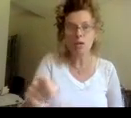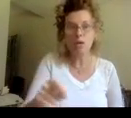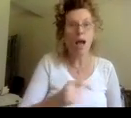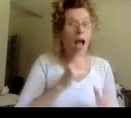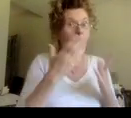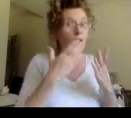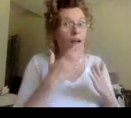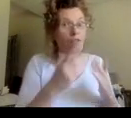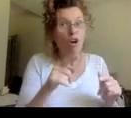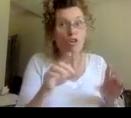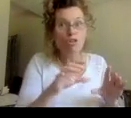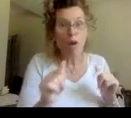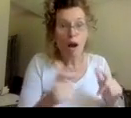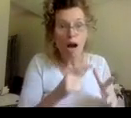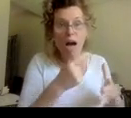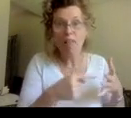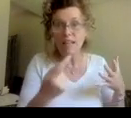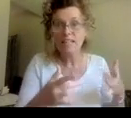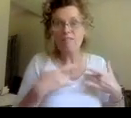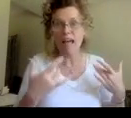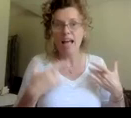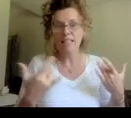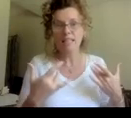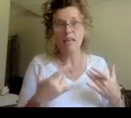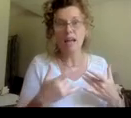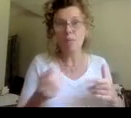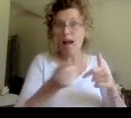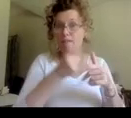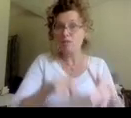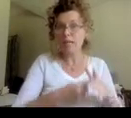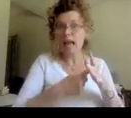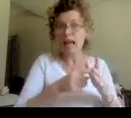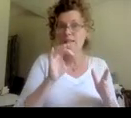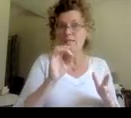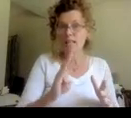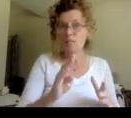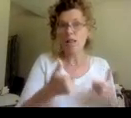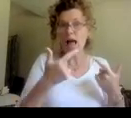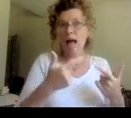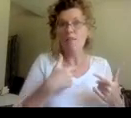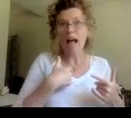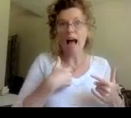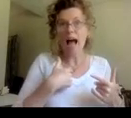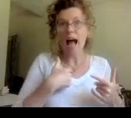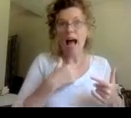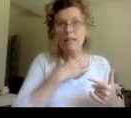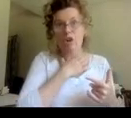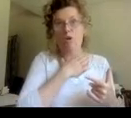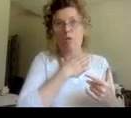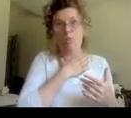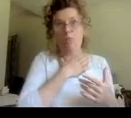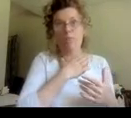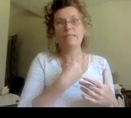doing all these events. You know what? When I first began my first Facebook Live, I was so nervous that I choked 3 minutes in because I forgot to